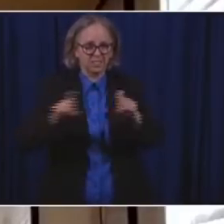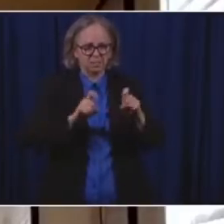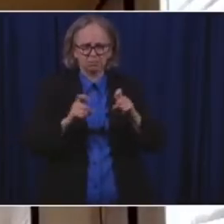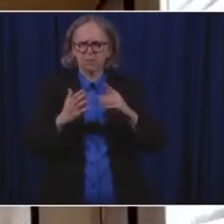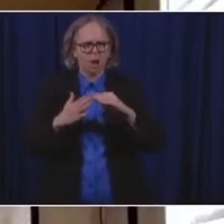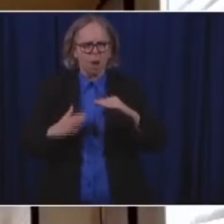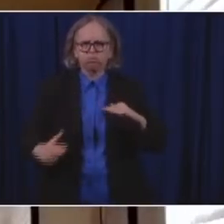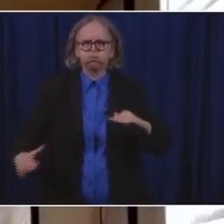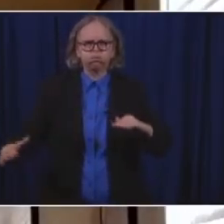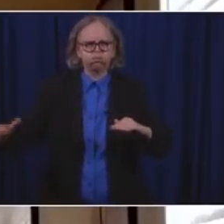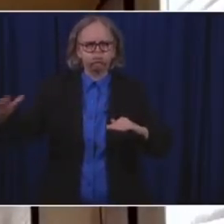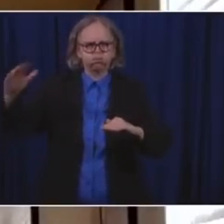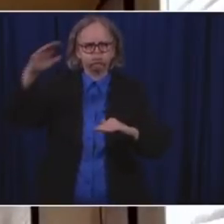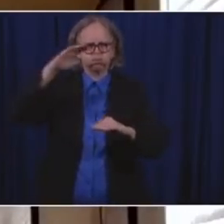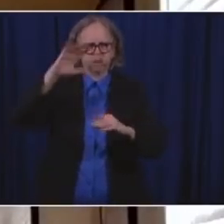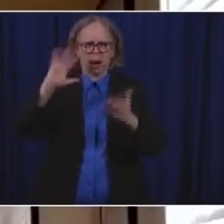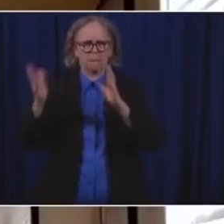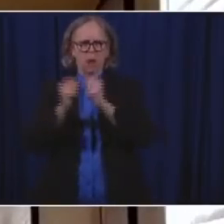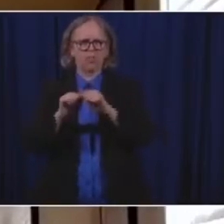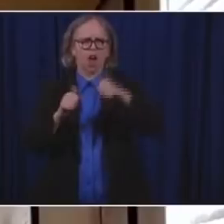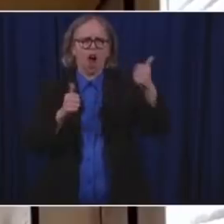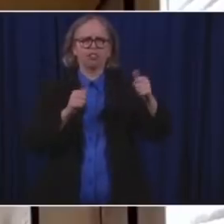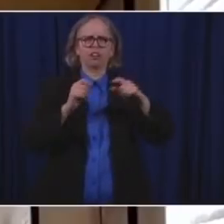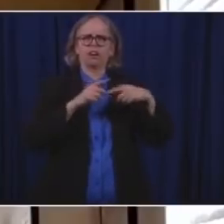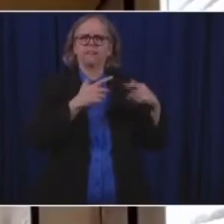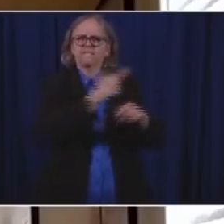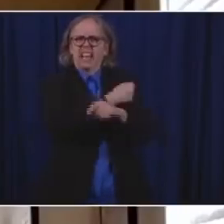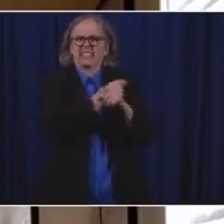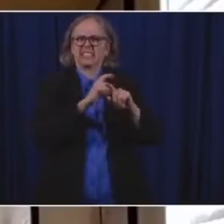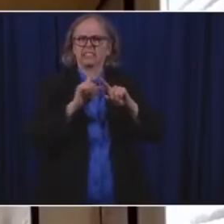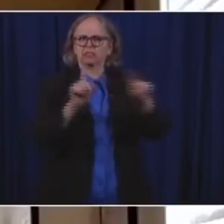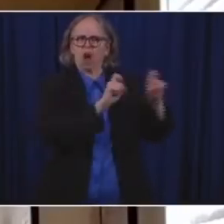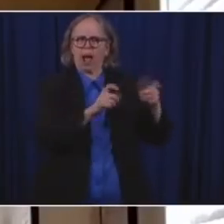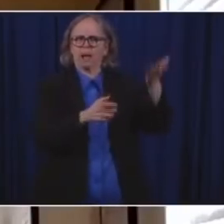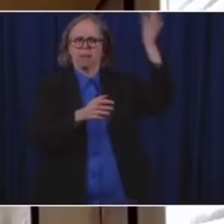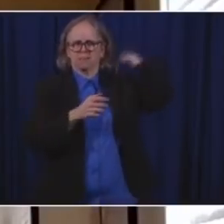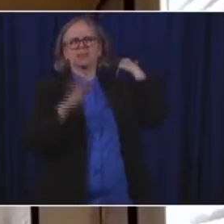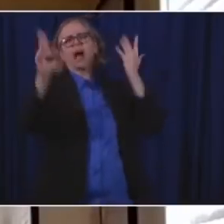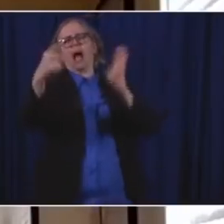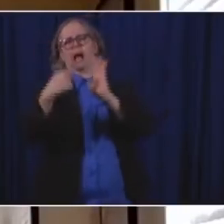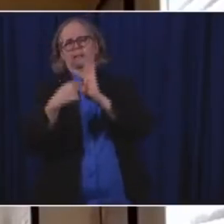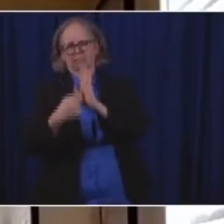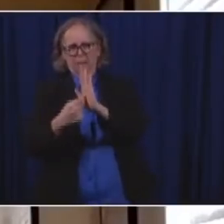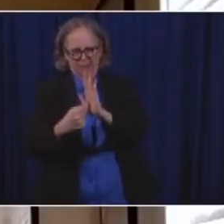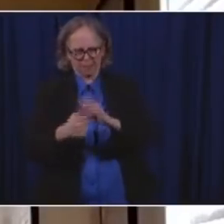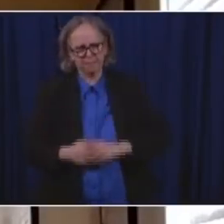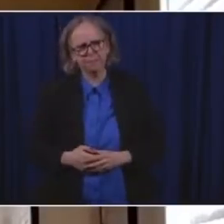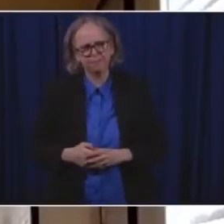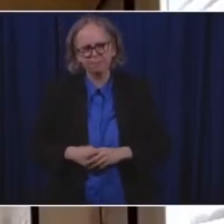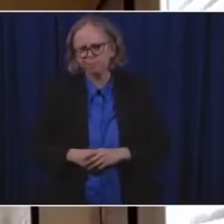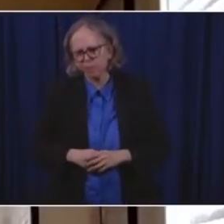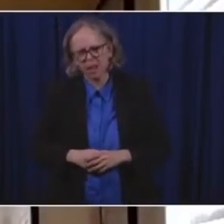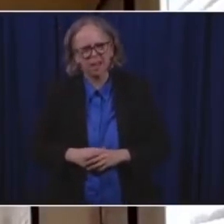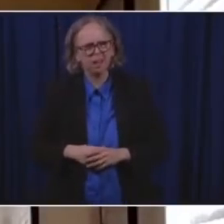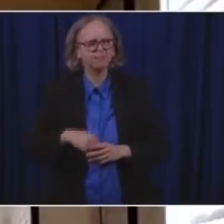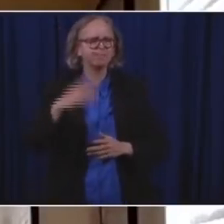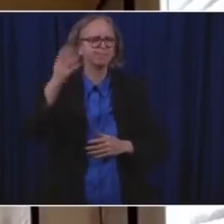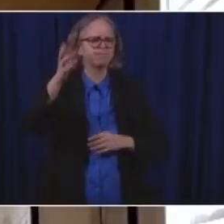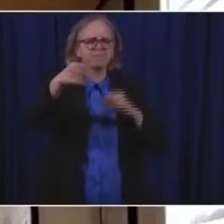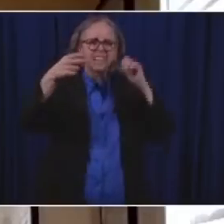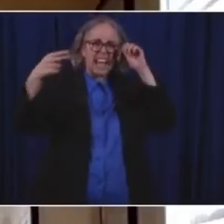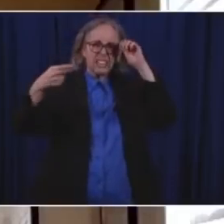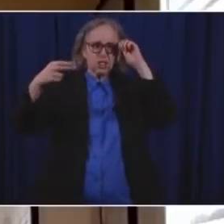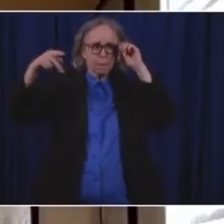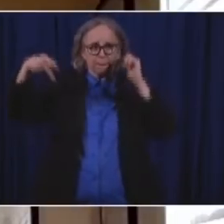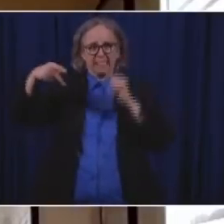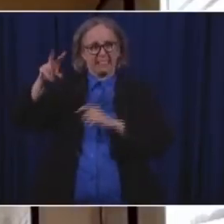many other vaccines that have been recently released. A great example would be the HPV,